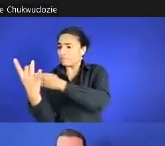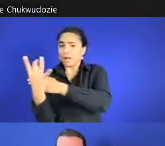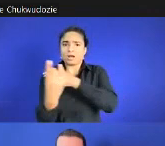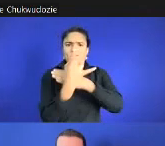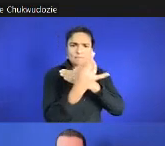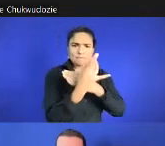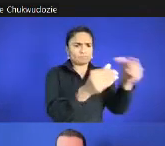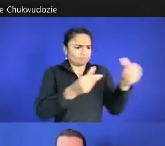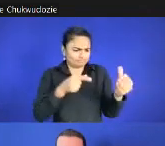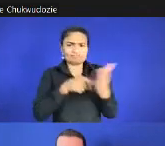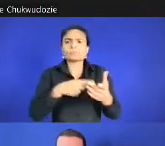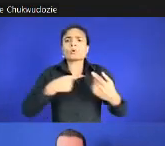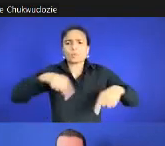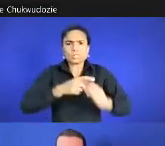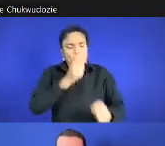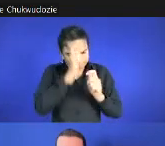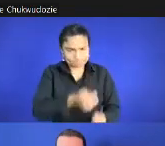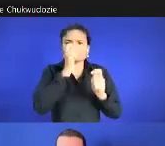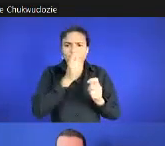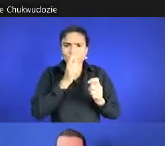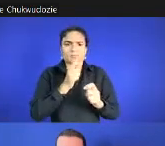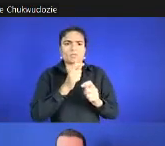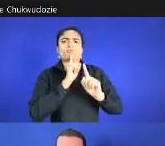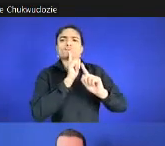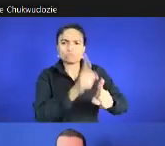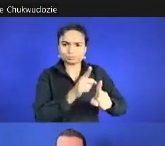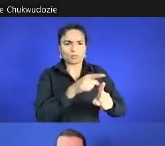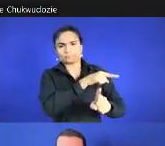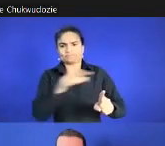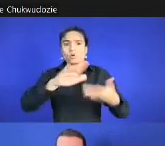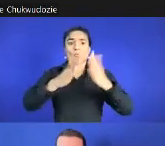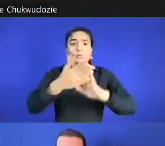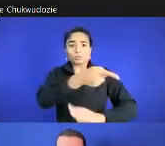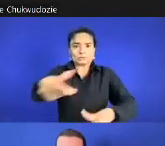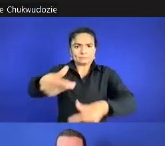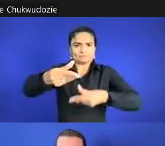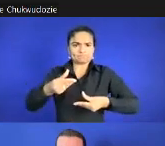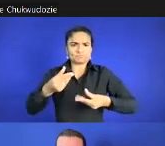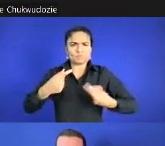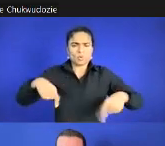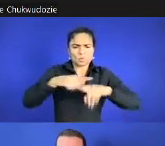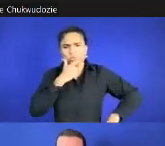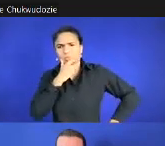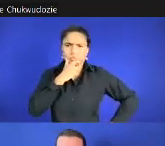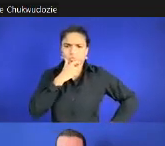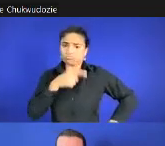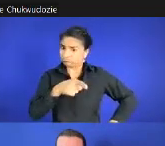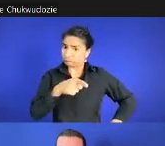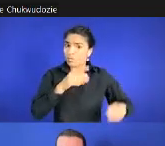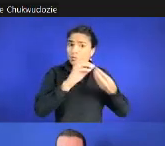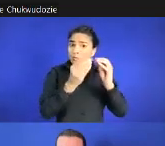report are not within the confines of the organization, and whether or not we're able to resolve that, we have